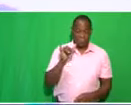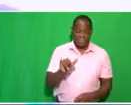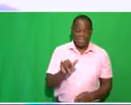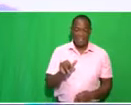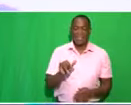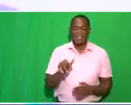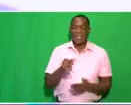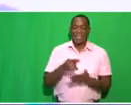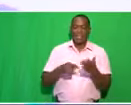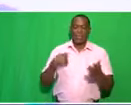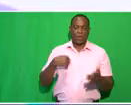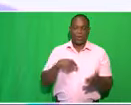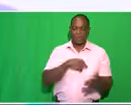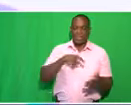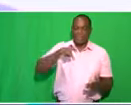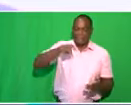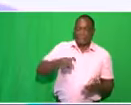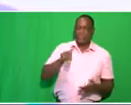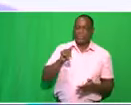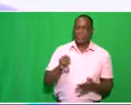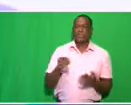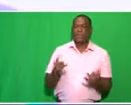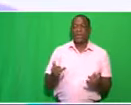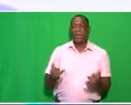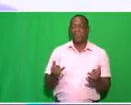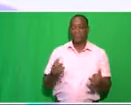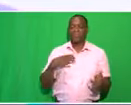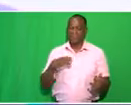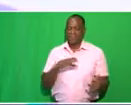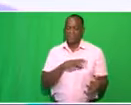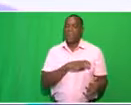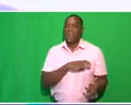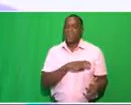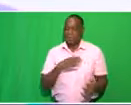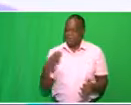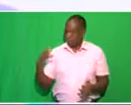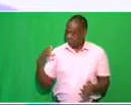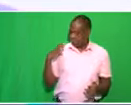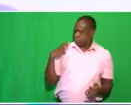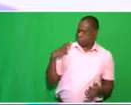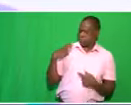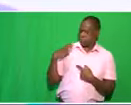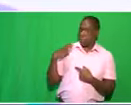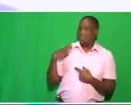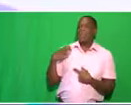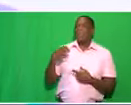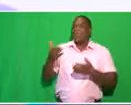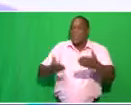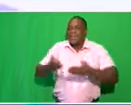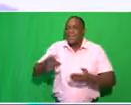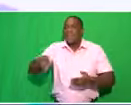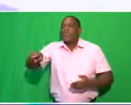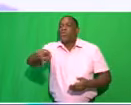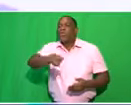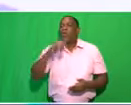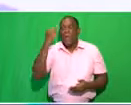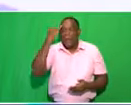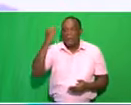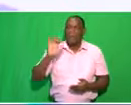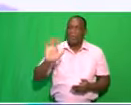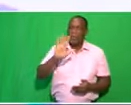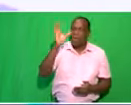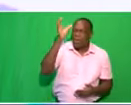go, and that's what the committee is seeking to do, and we are seeking your input as the public